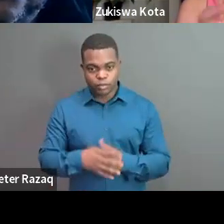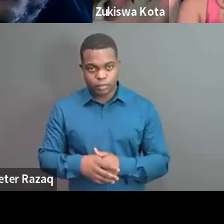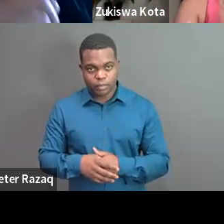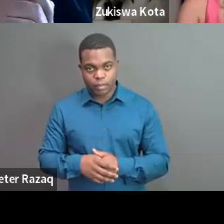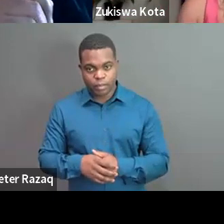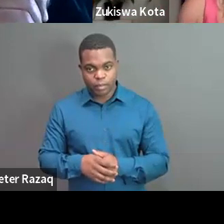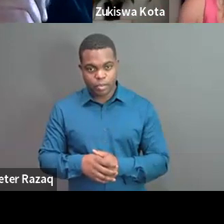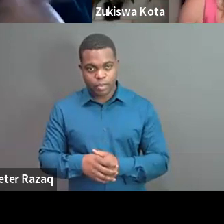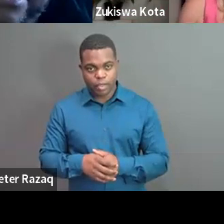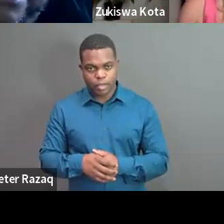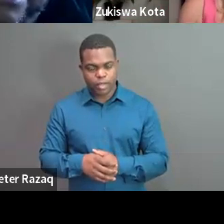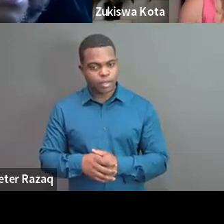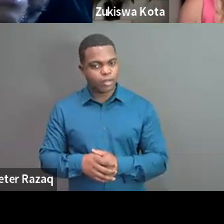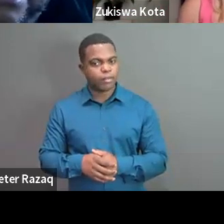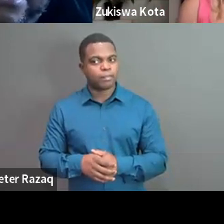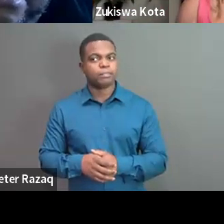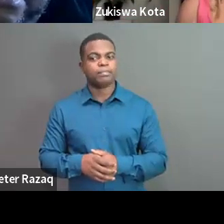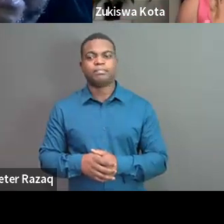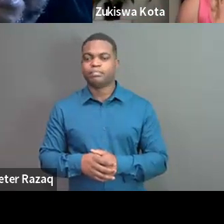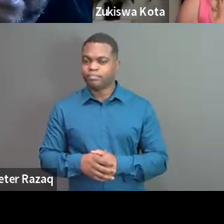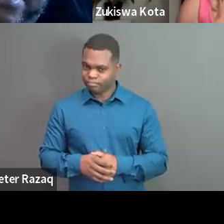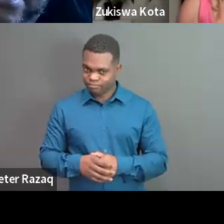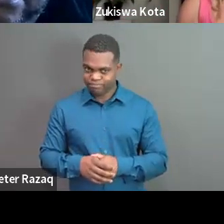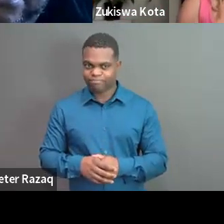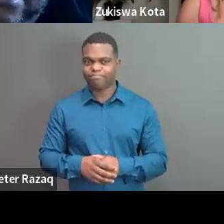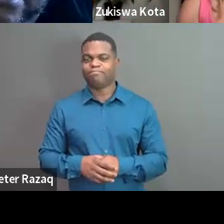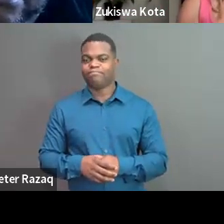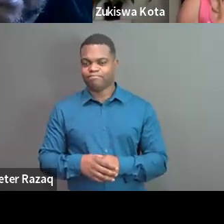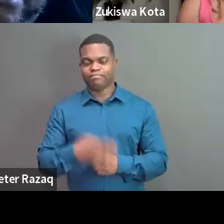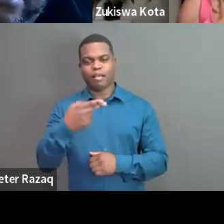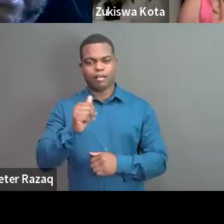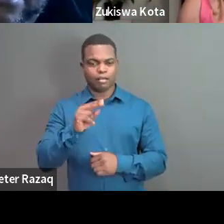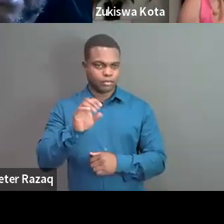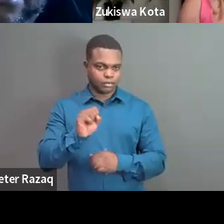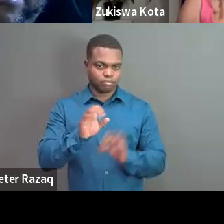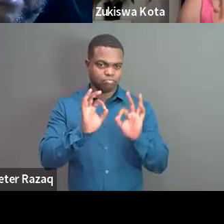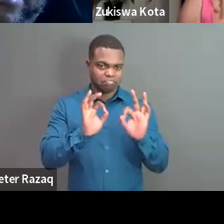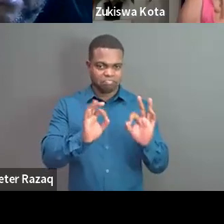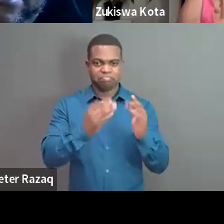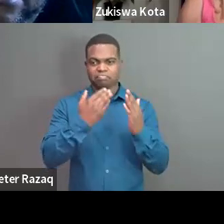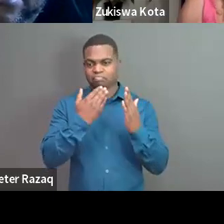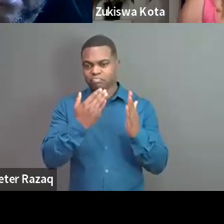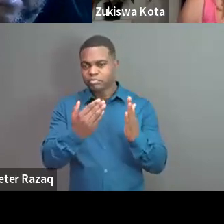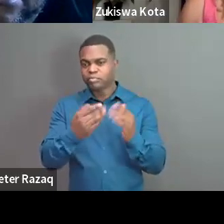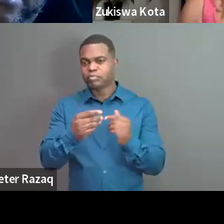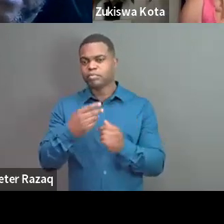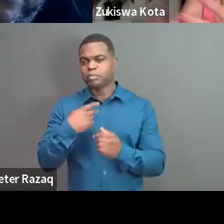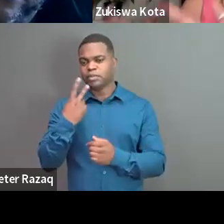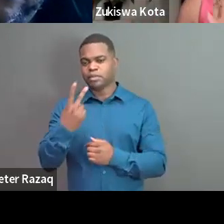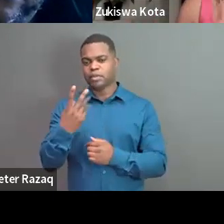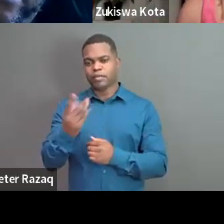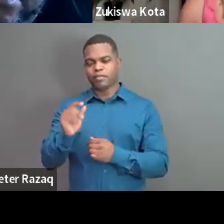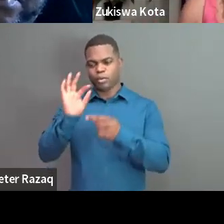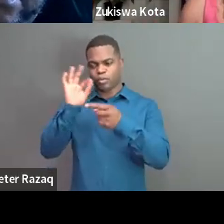arising amongst yourselves as panelists, is around connecting, what we're talking about. So the sort of digital access to